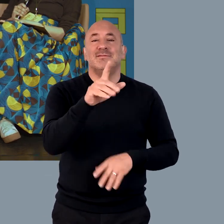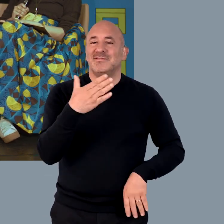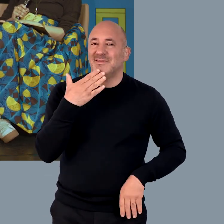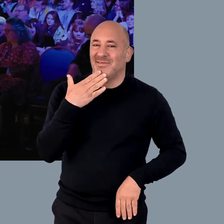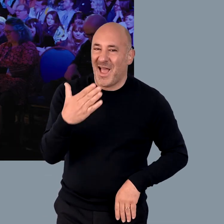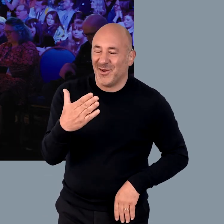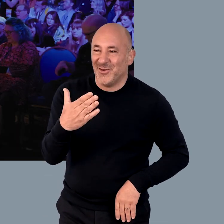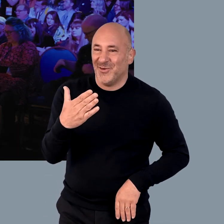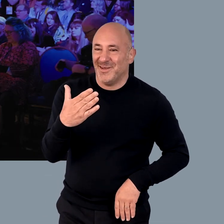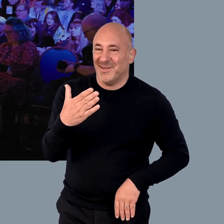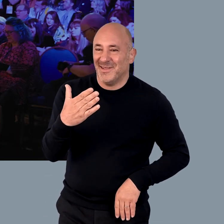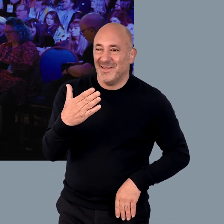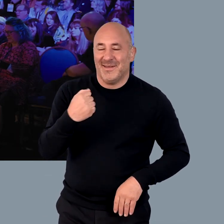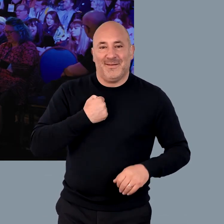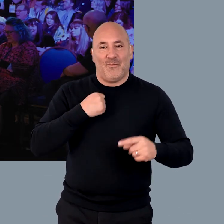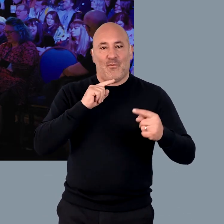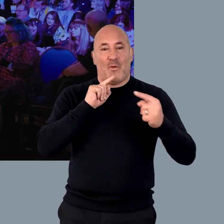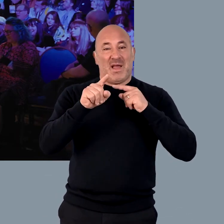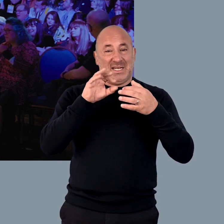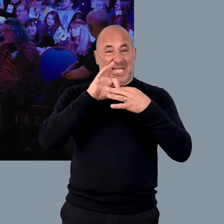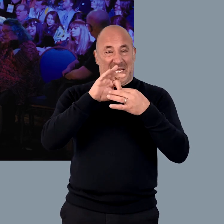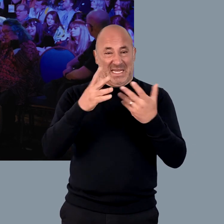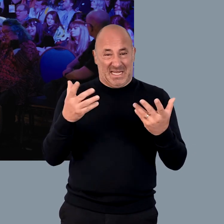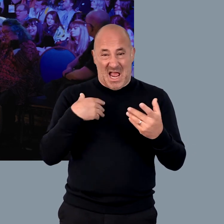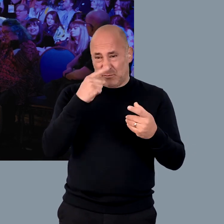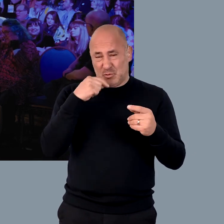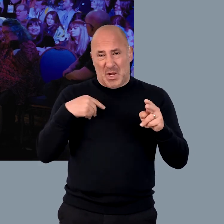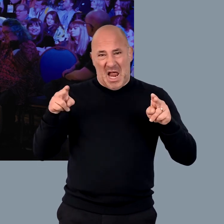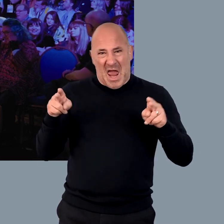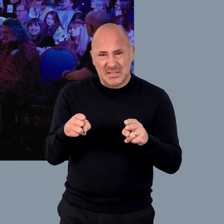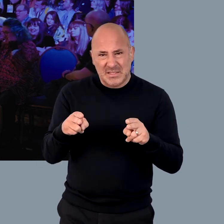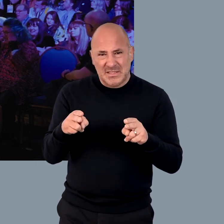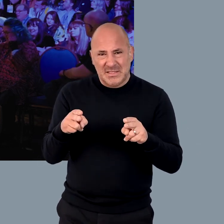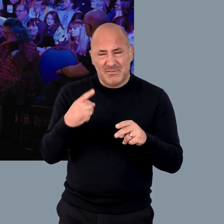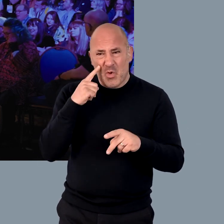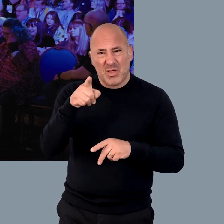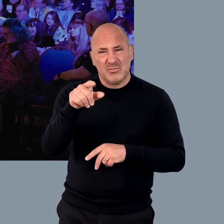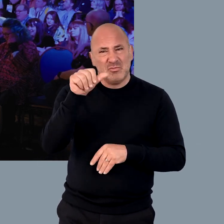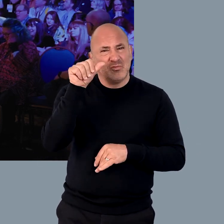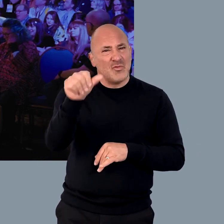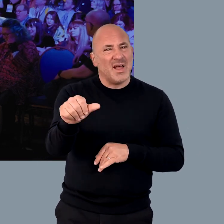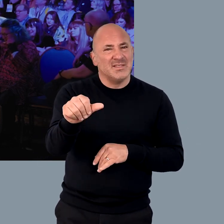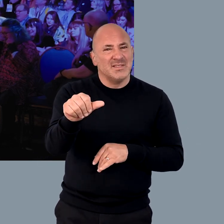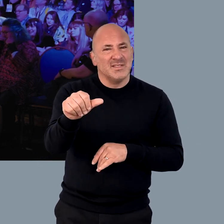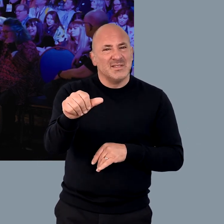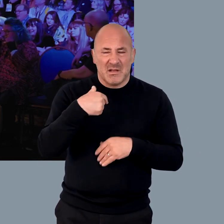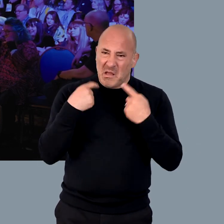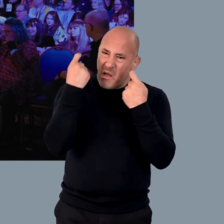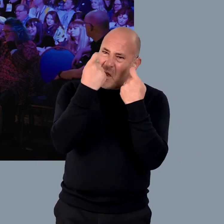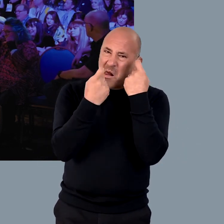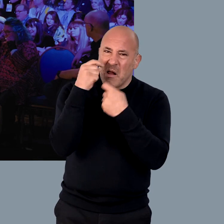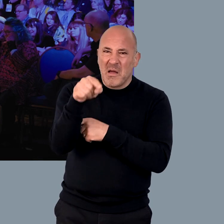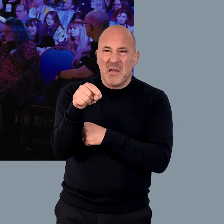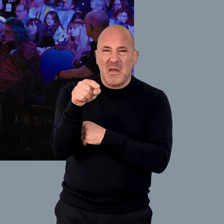Yeah. Thank you so much. My comment is directly relating to can we do it less? And I thought that was a really good point. I'm